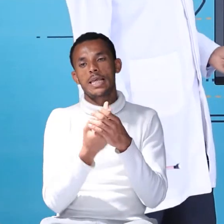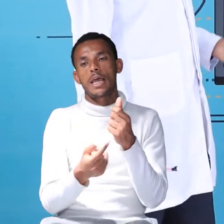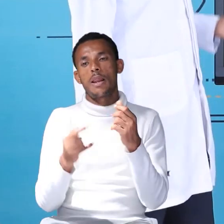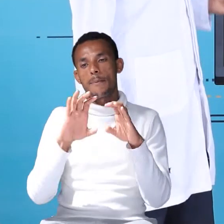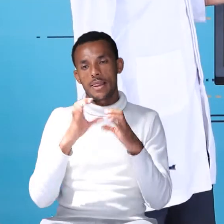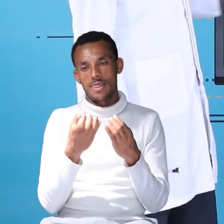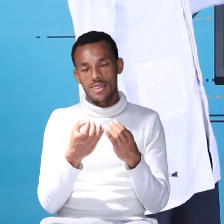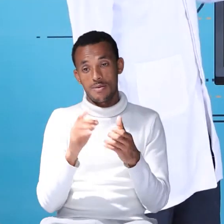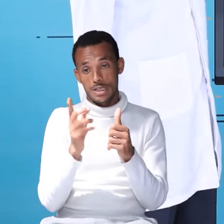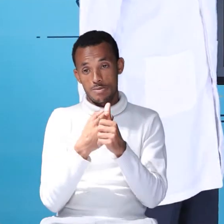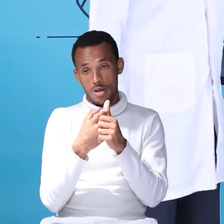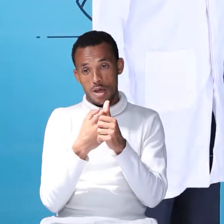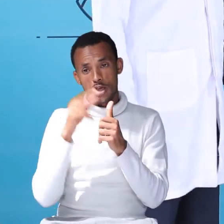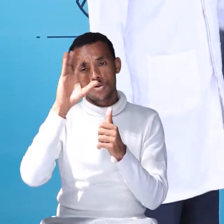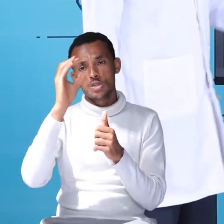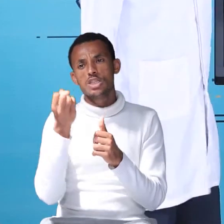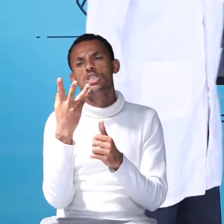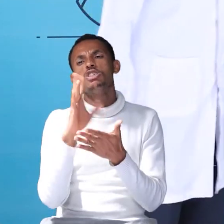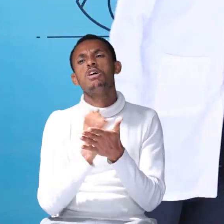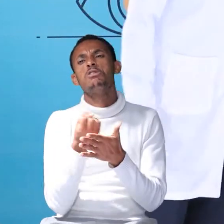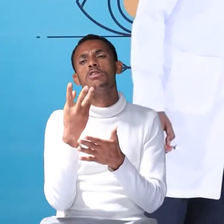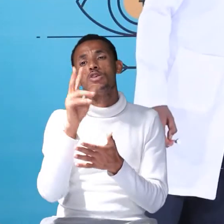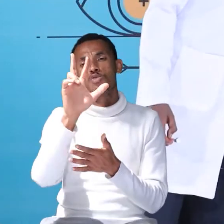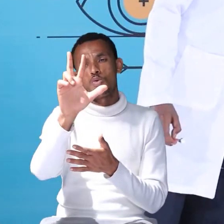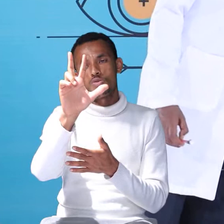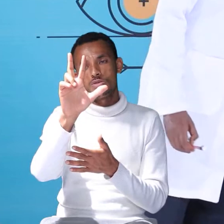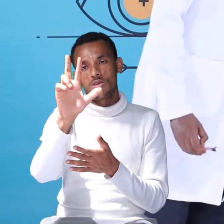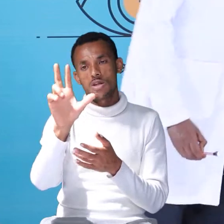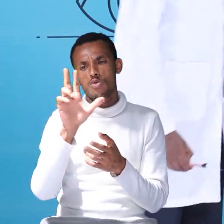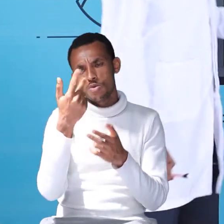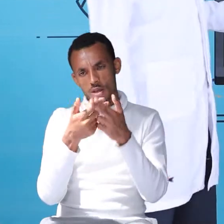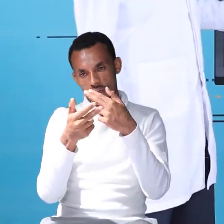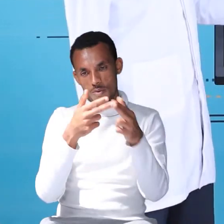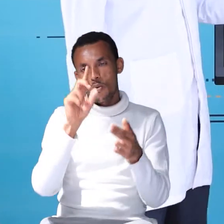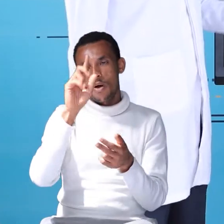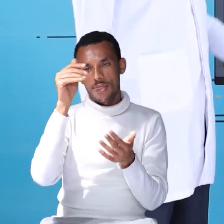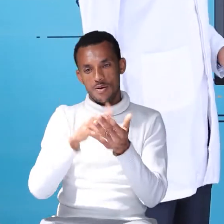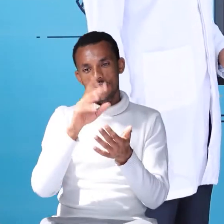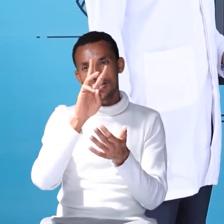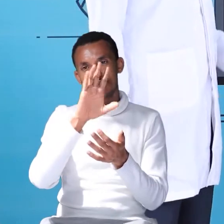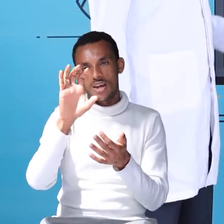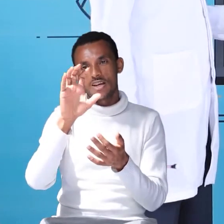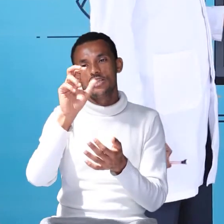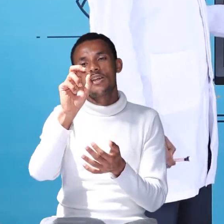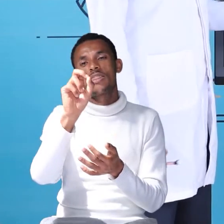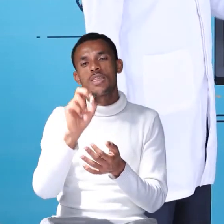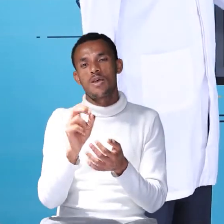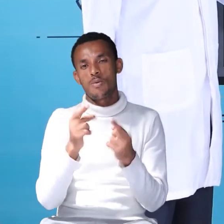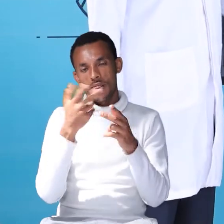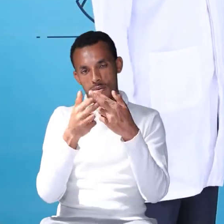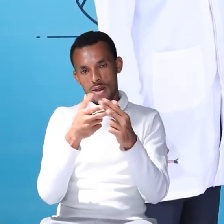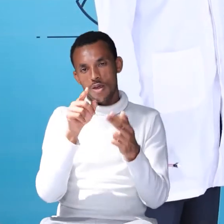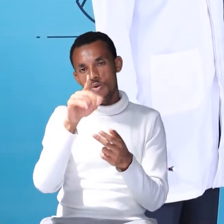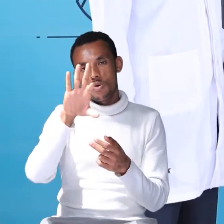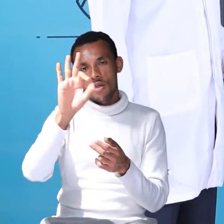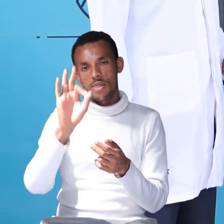So the first person will take that 3 out times 1,630. When you multiply it,